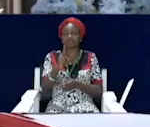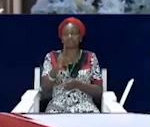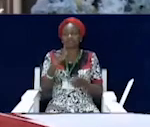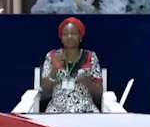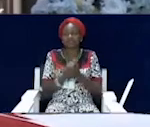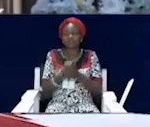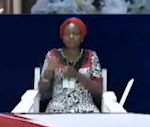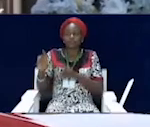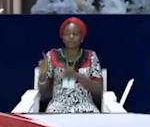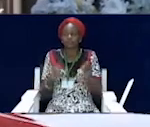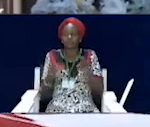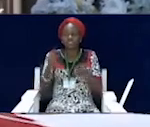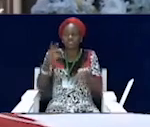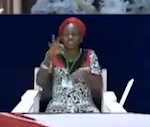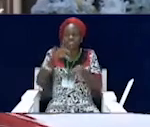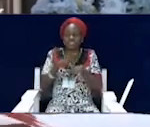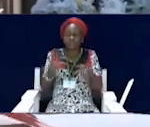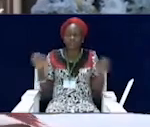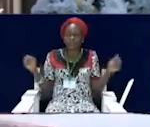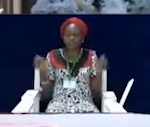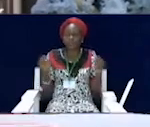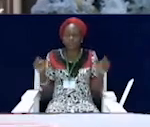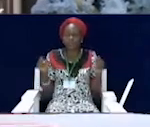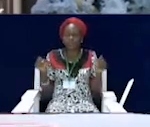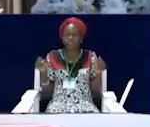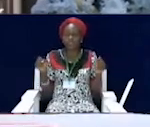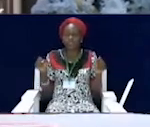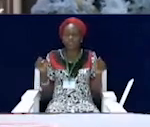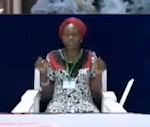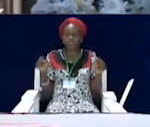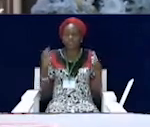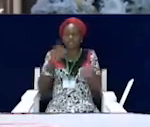that during the earthquakes in Turkey,